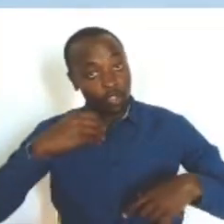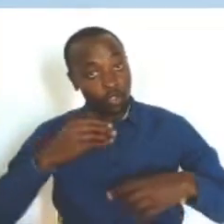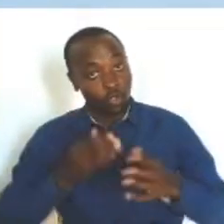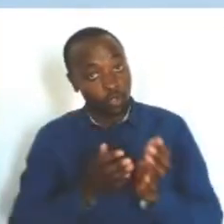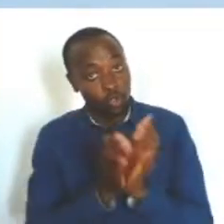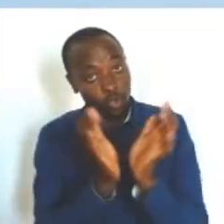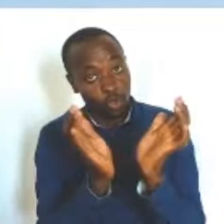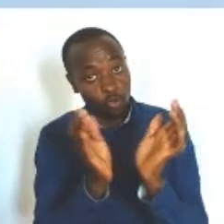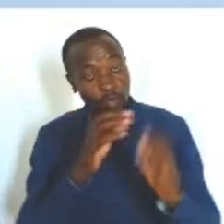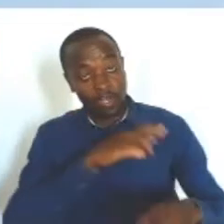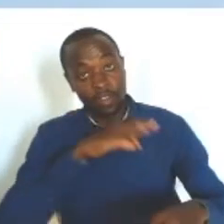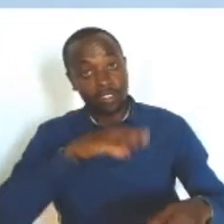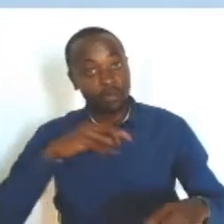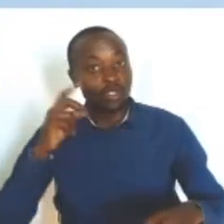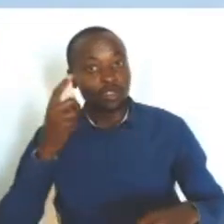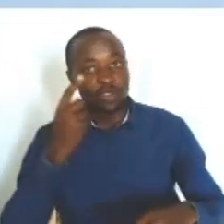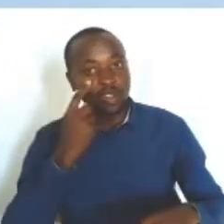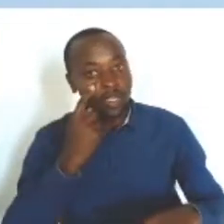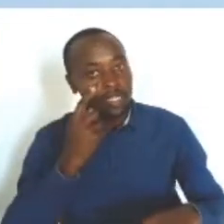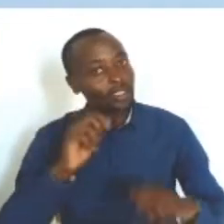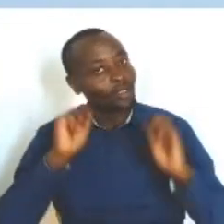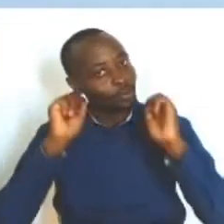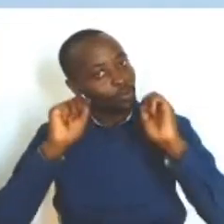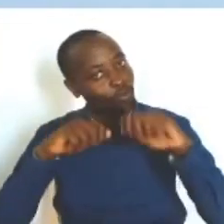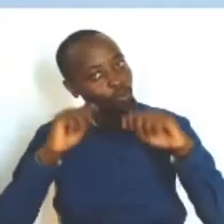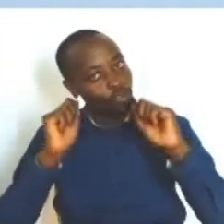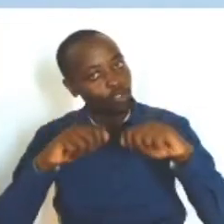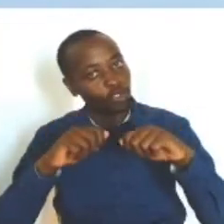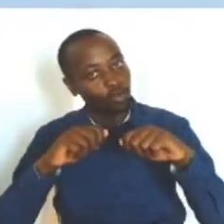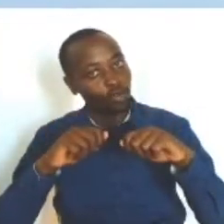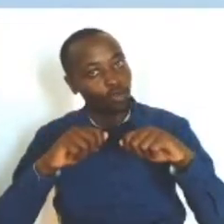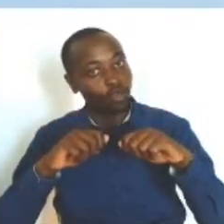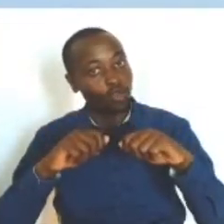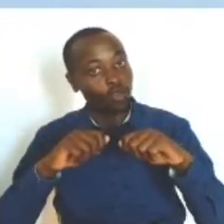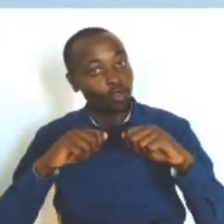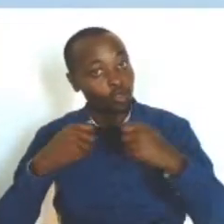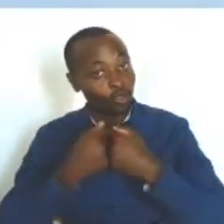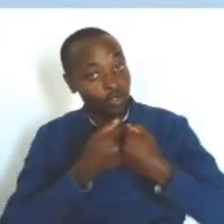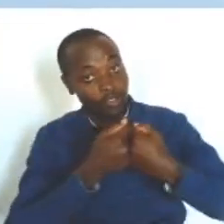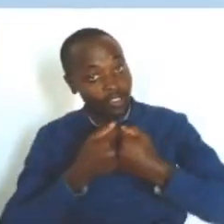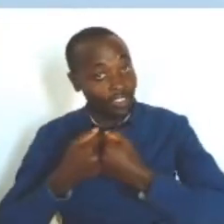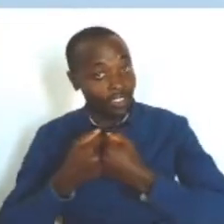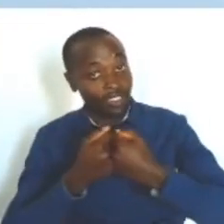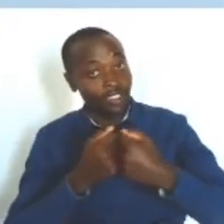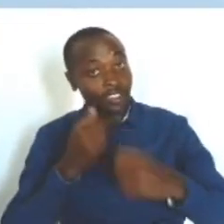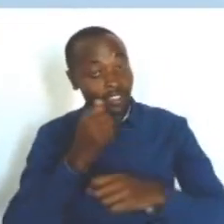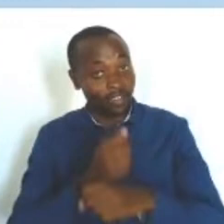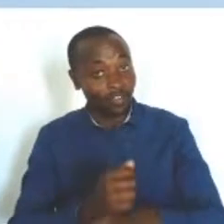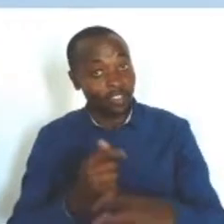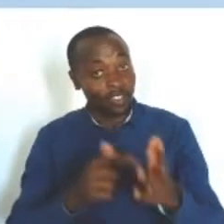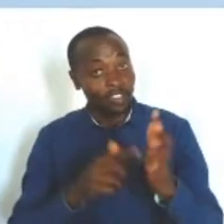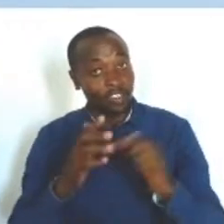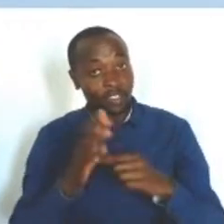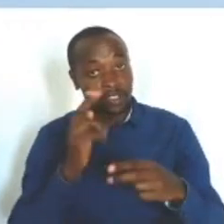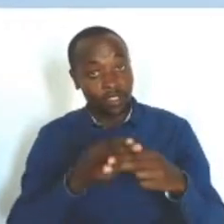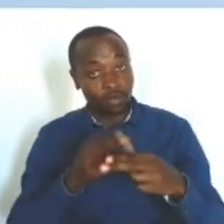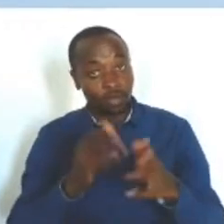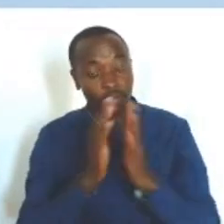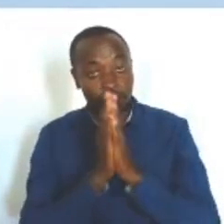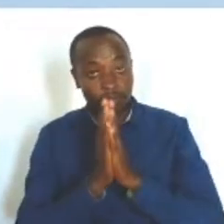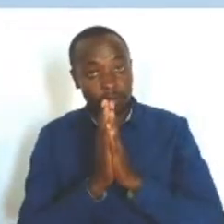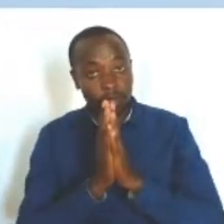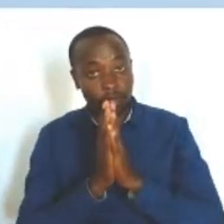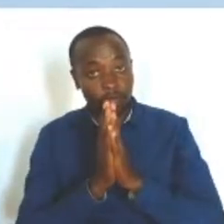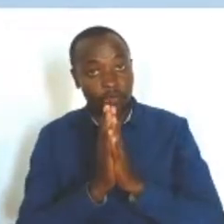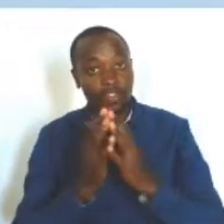our spiritual eyes that we may be able to face every battle that comes our way. In Jesus' name we pray. We